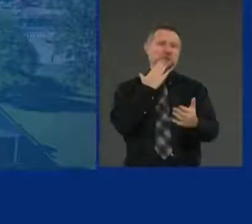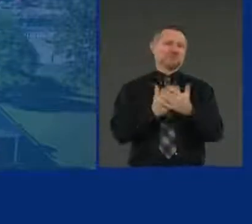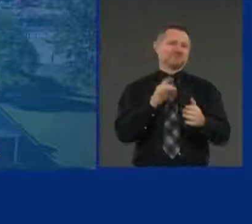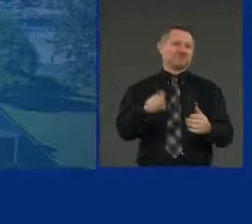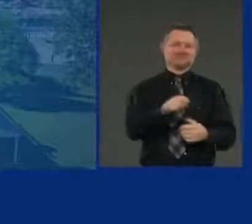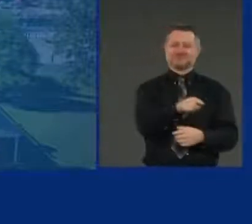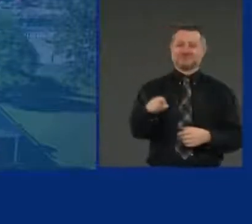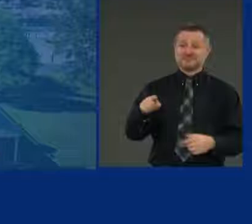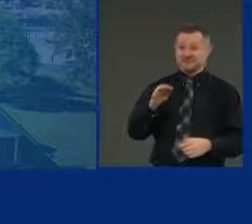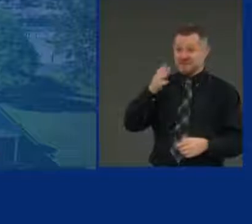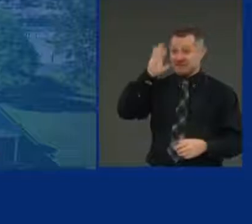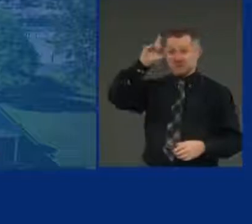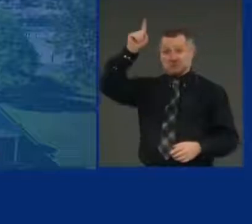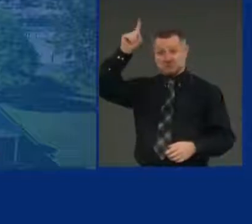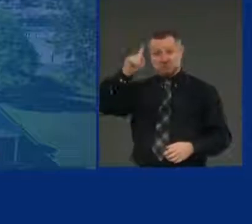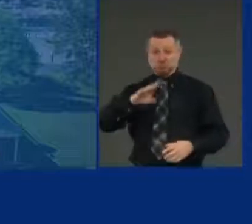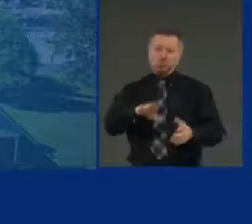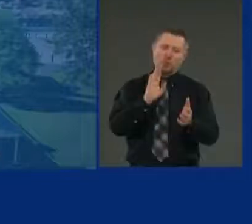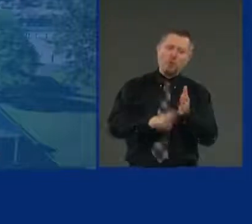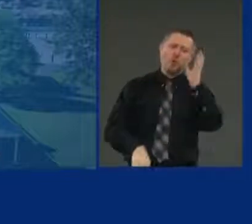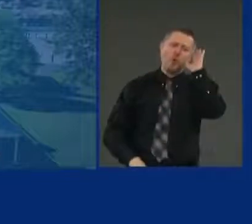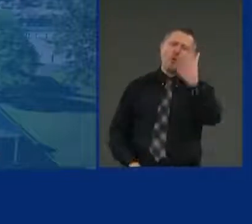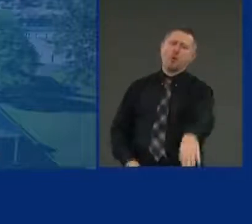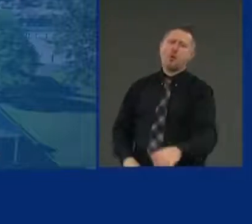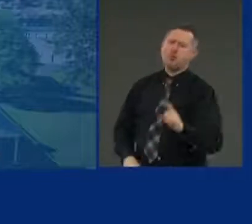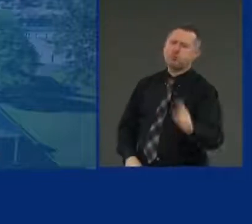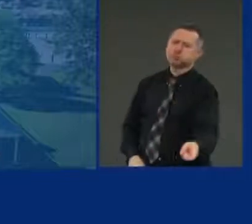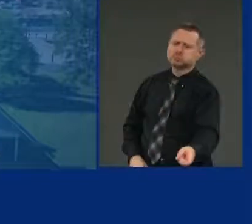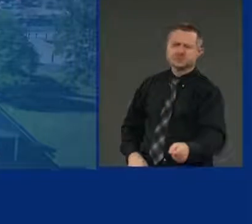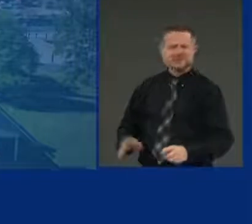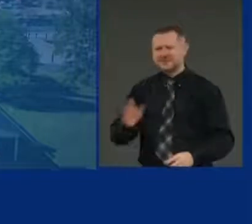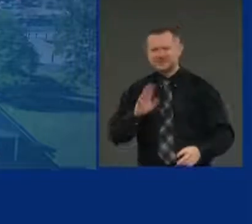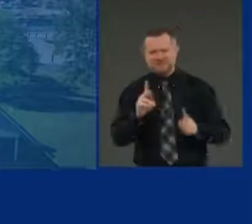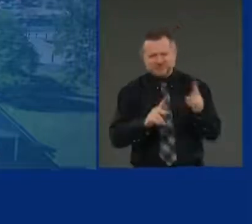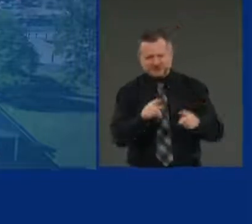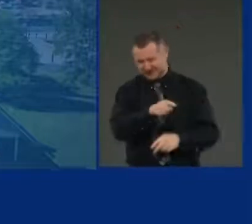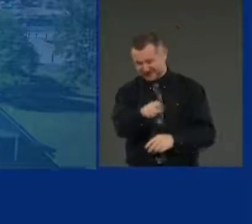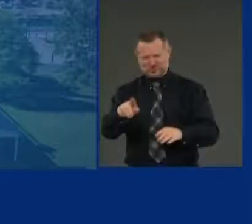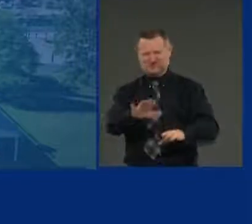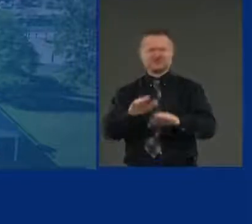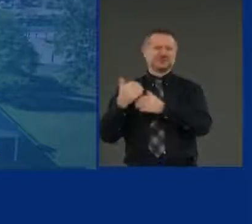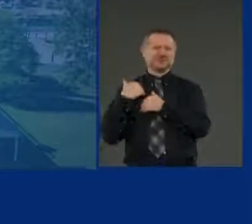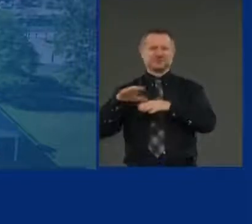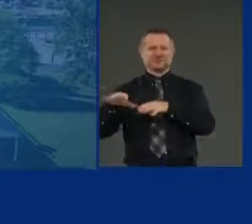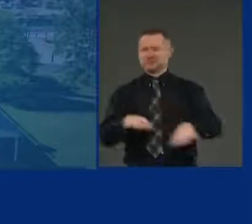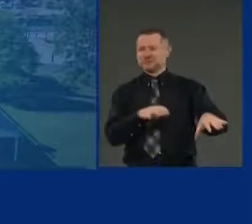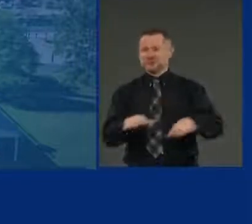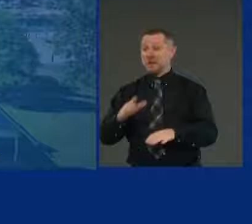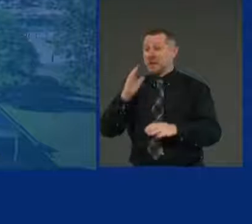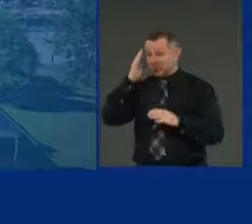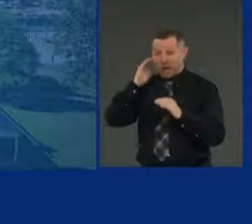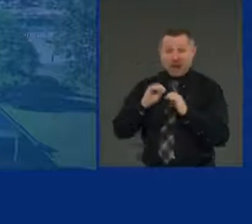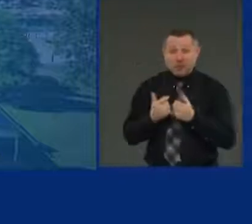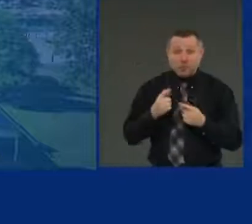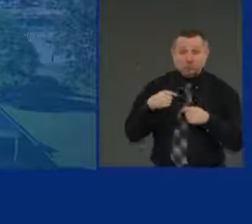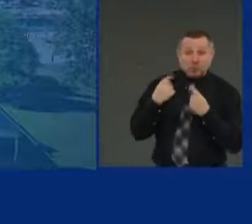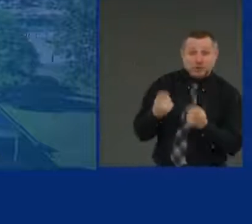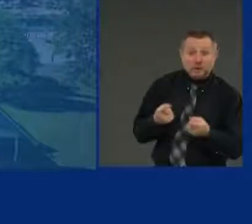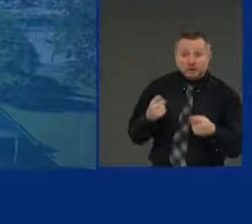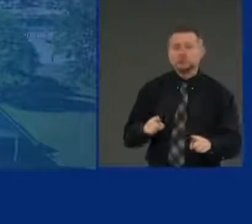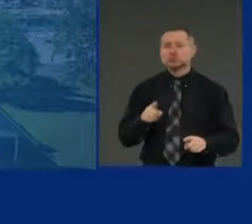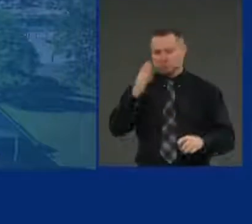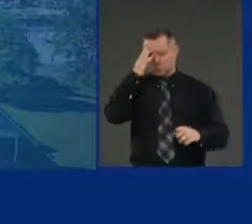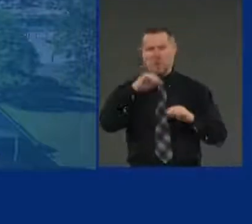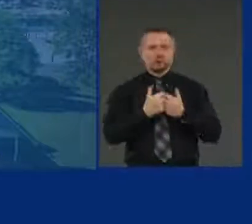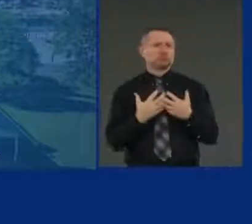It happened because of what people in New Rochelle did. We know how we got here. We know how we can get from here. If we